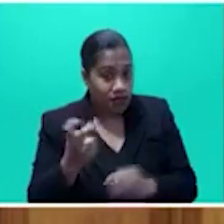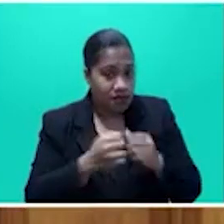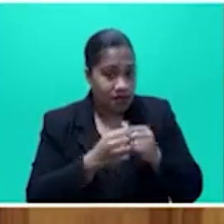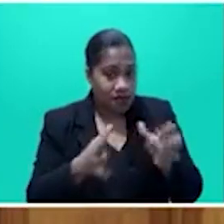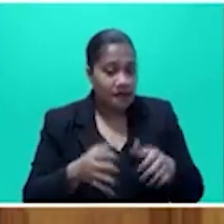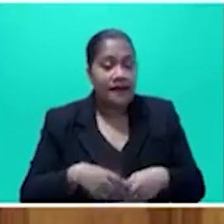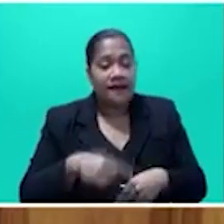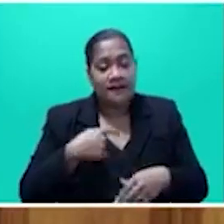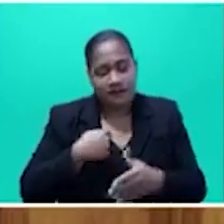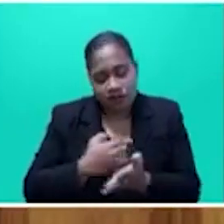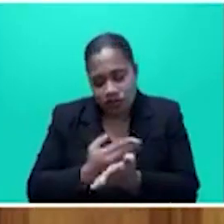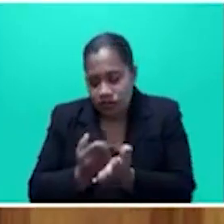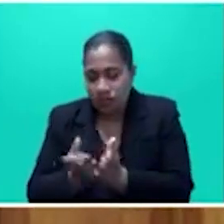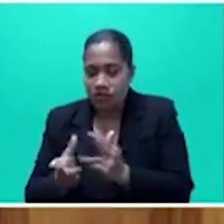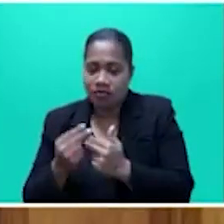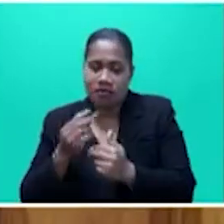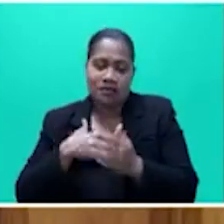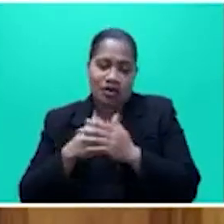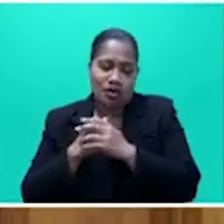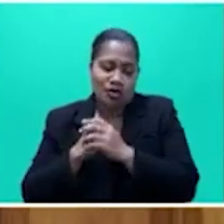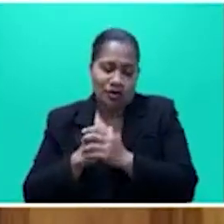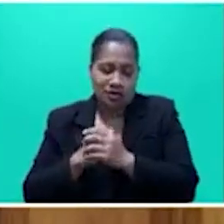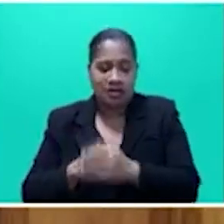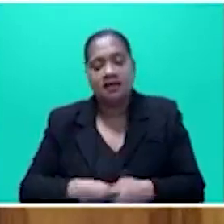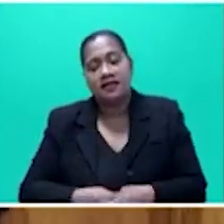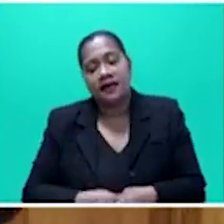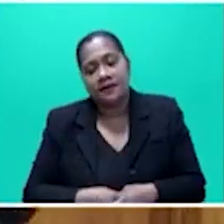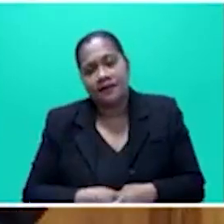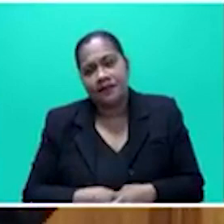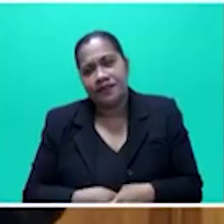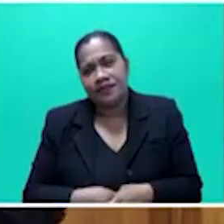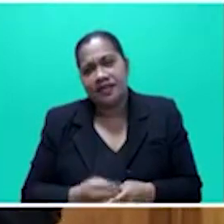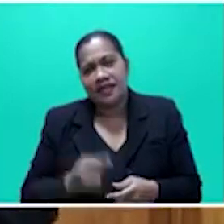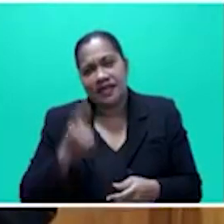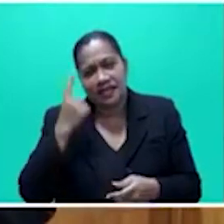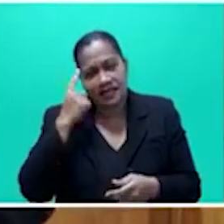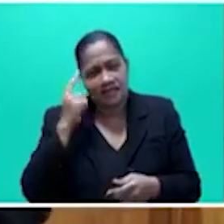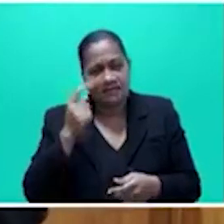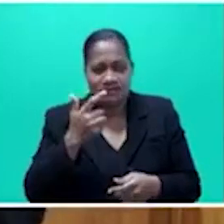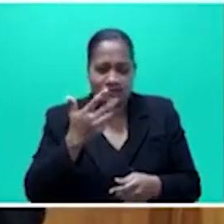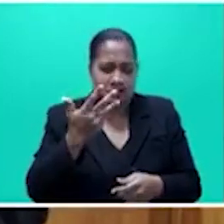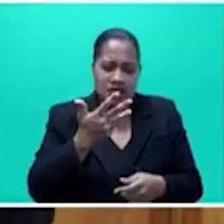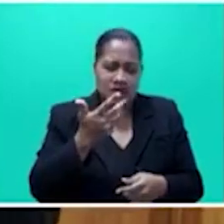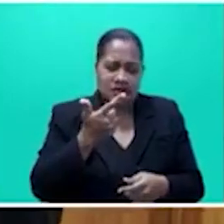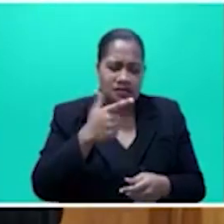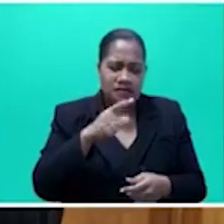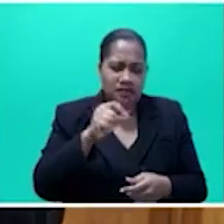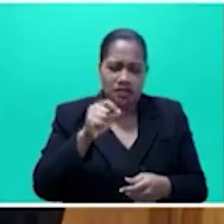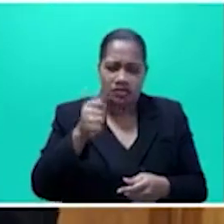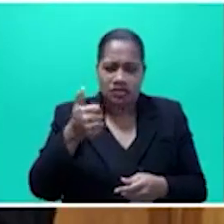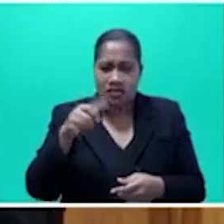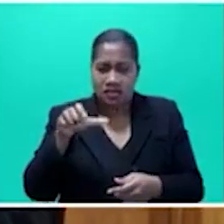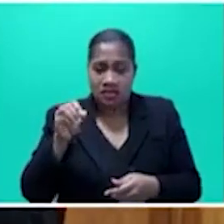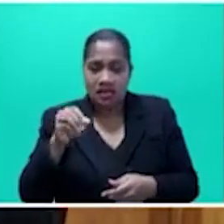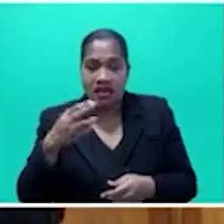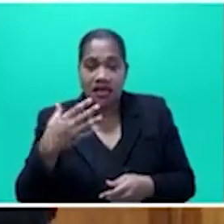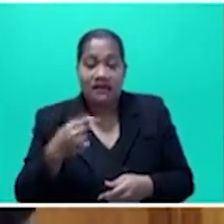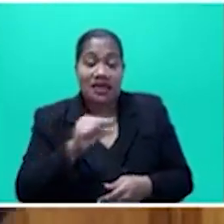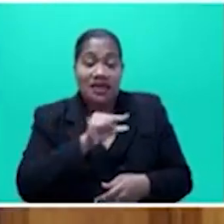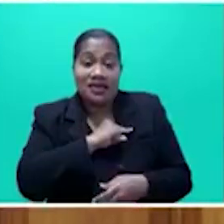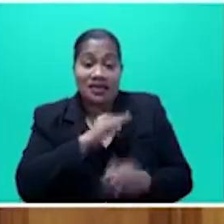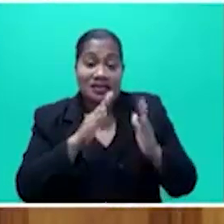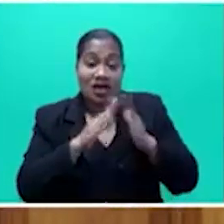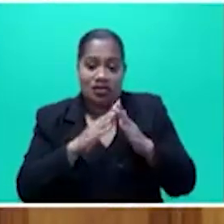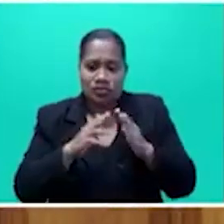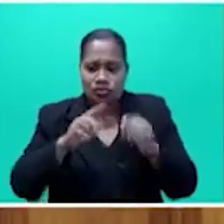sharing with my colleagues in the party that there was a time, I think in the 70s or 60s, when there were guest houses all over Suva, guest houses all over